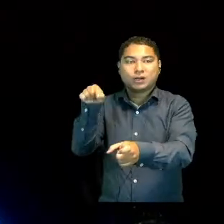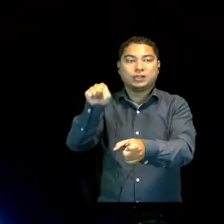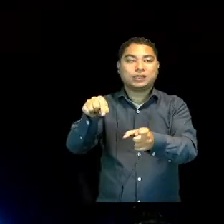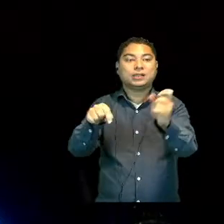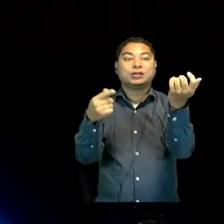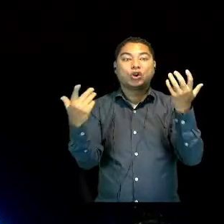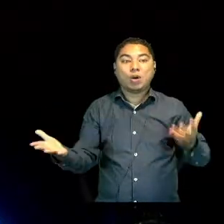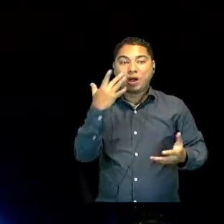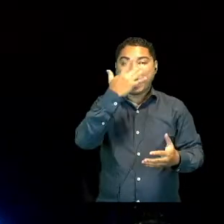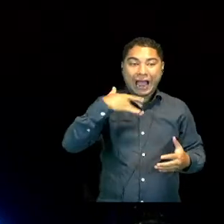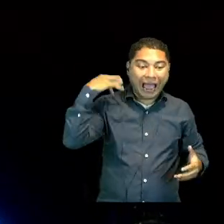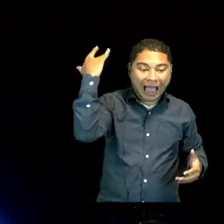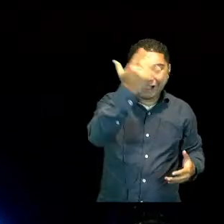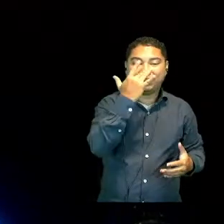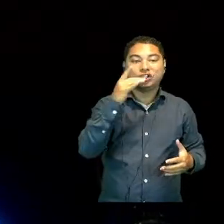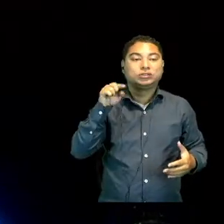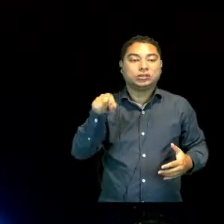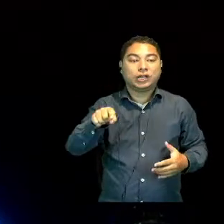servitude.